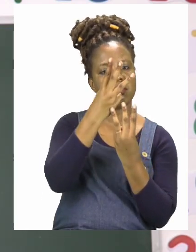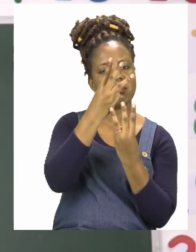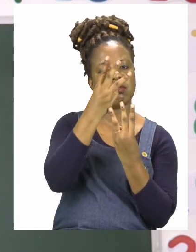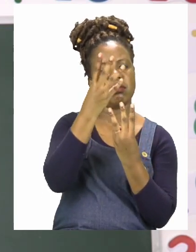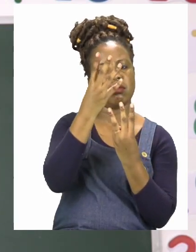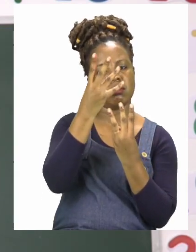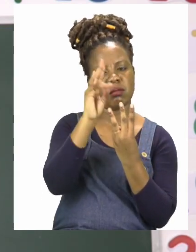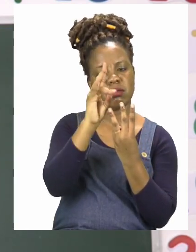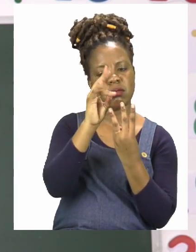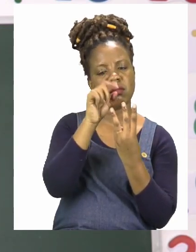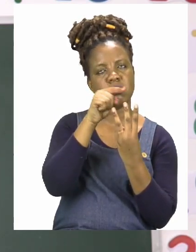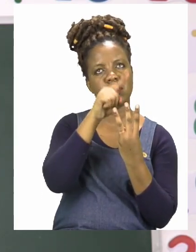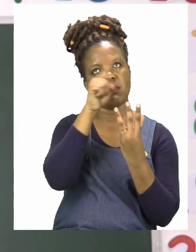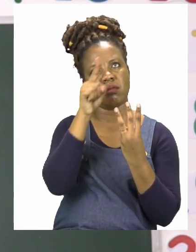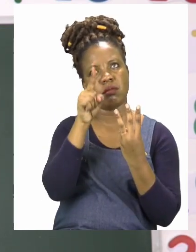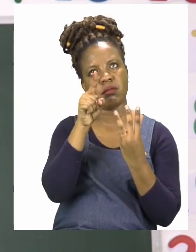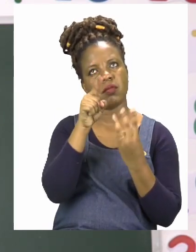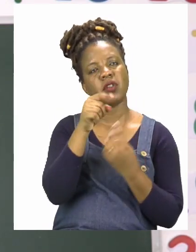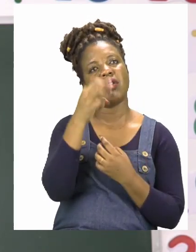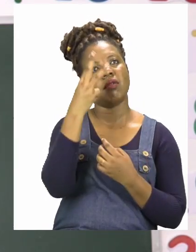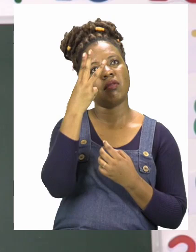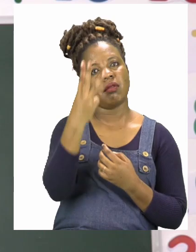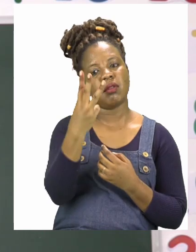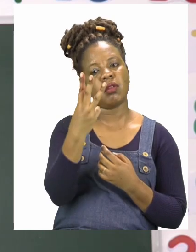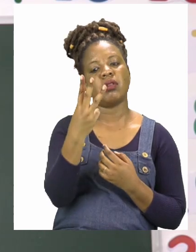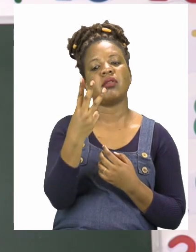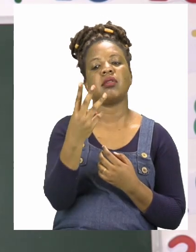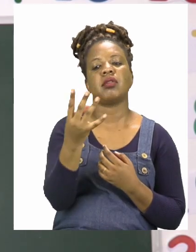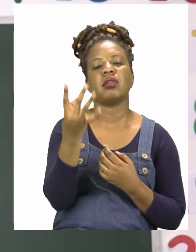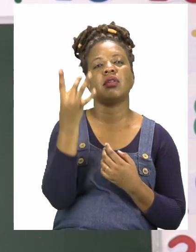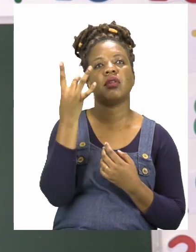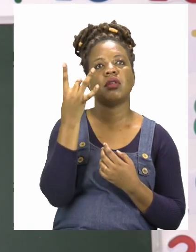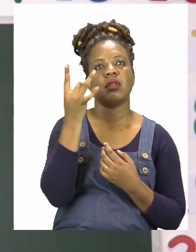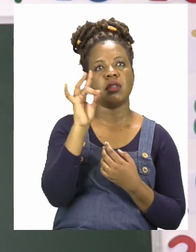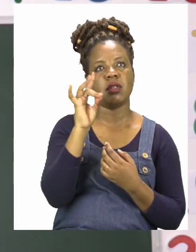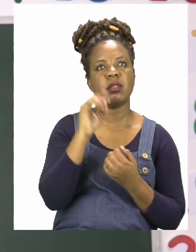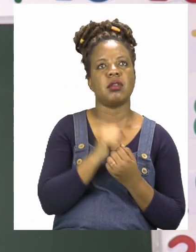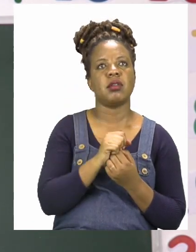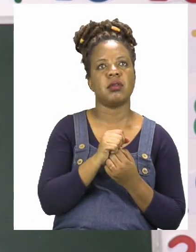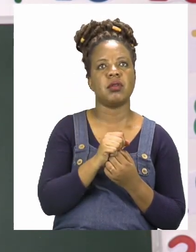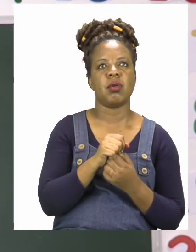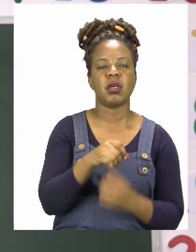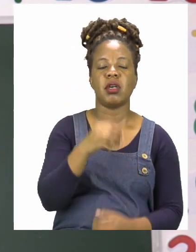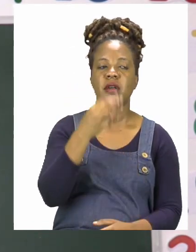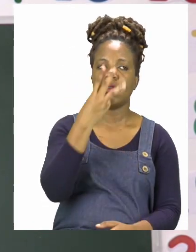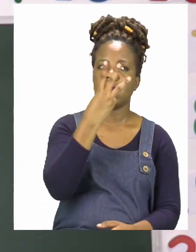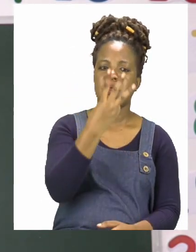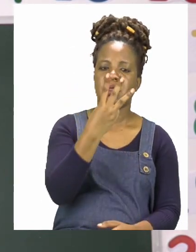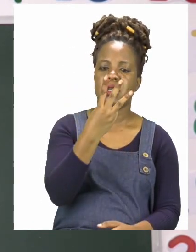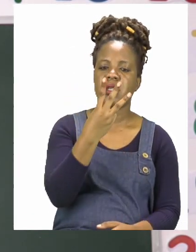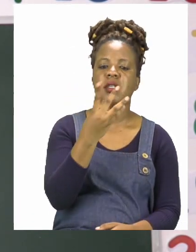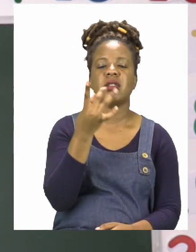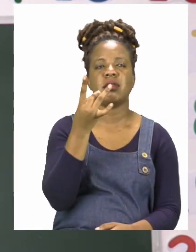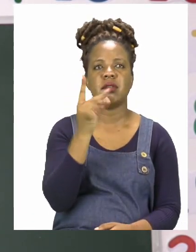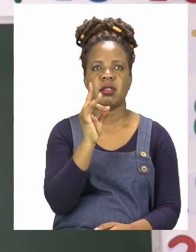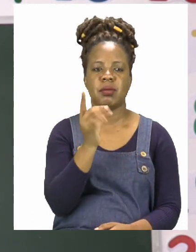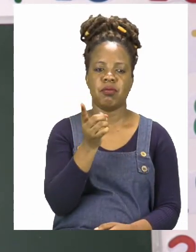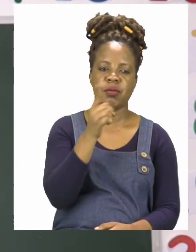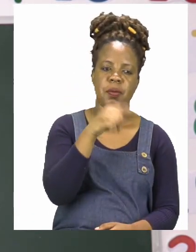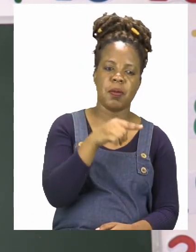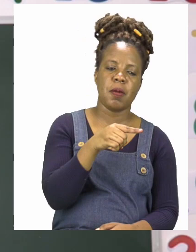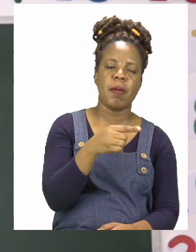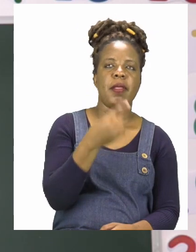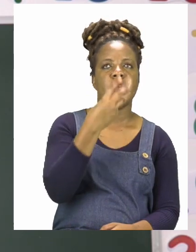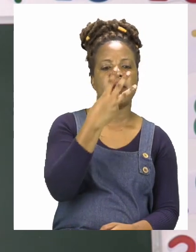Then, now that we have 38, 37, we can now write this number, the one that